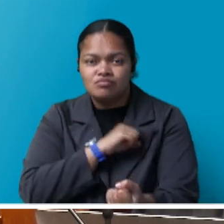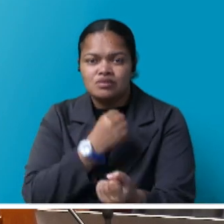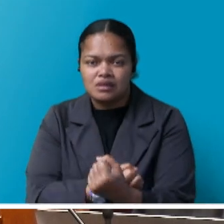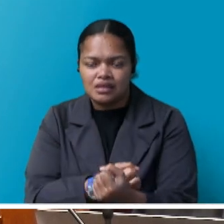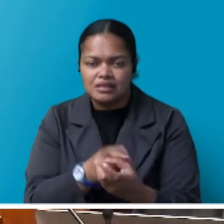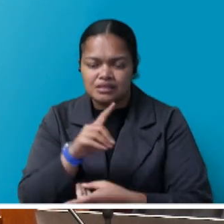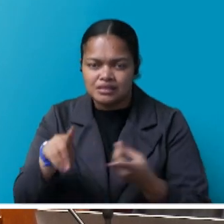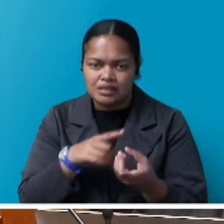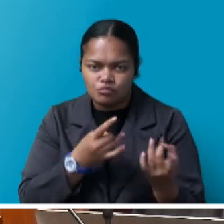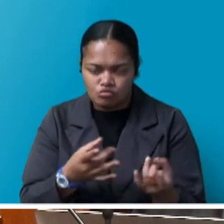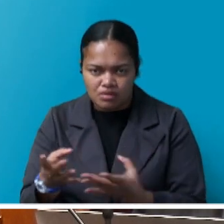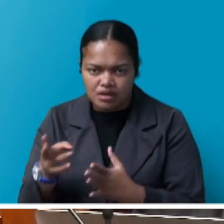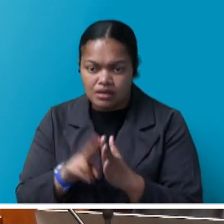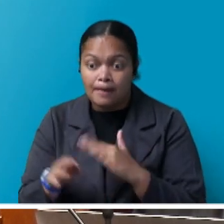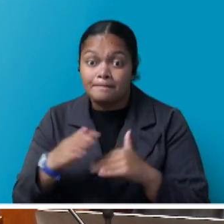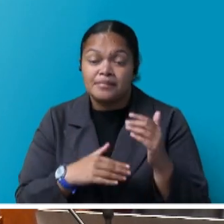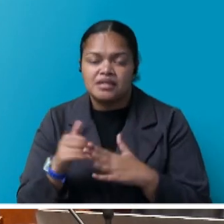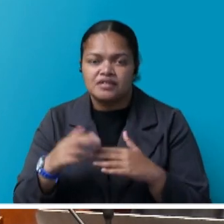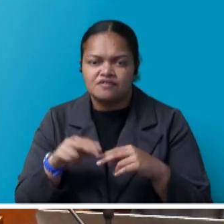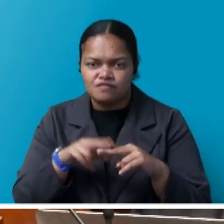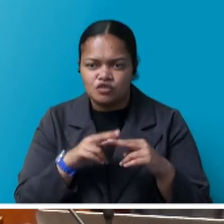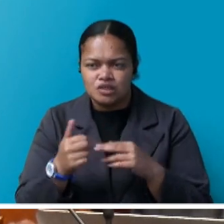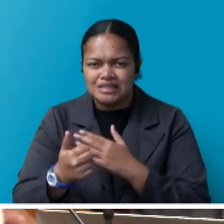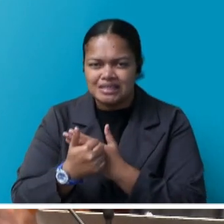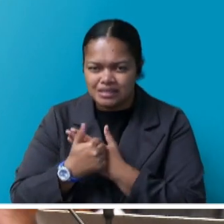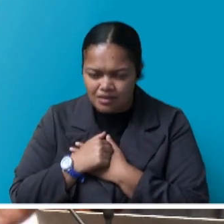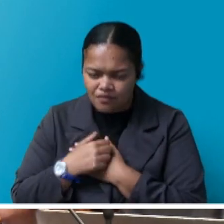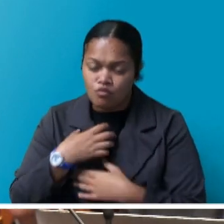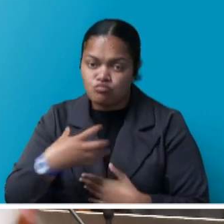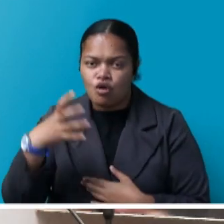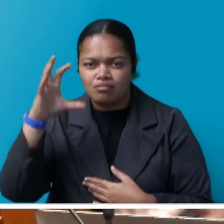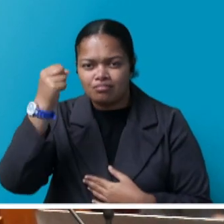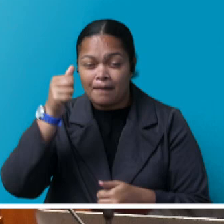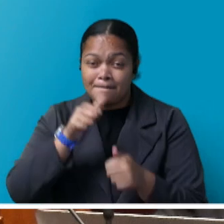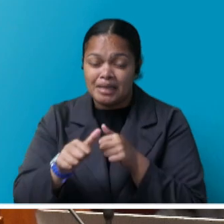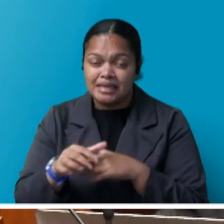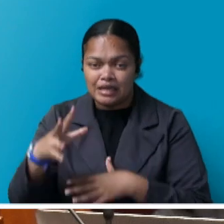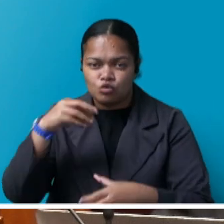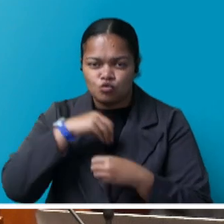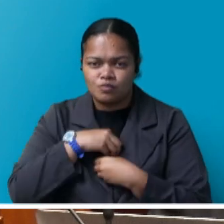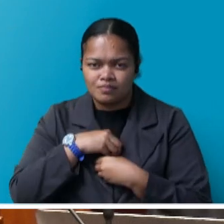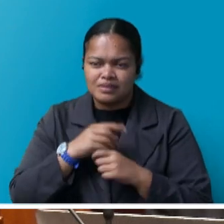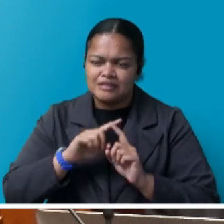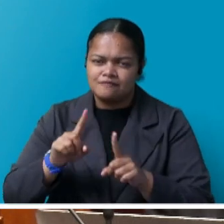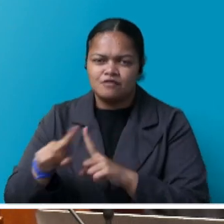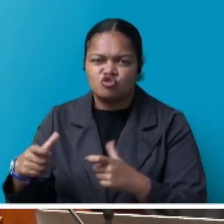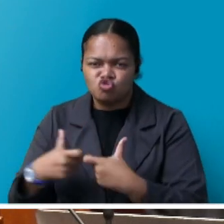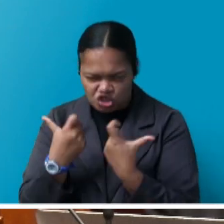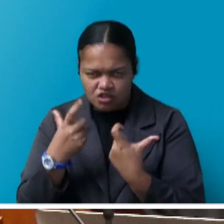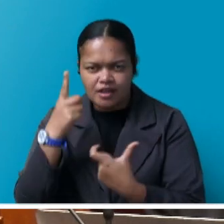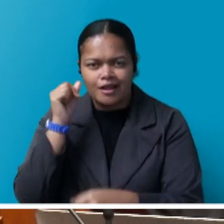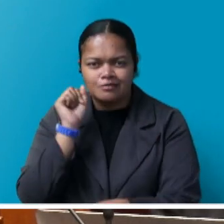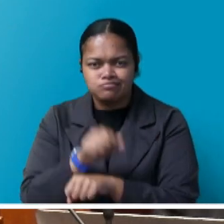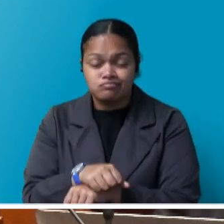preparedness, and build a Fiji that is safer, more prosperous, and better equipped to withstand future challenges. Mr. Speaker,